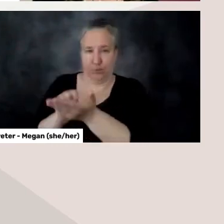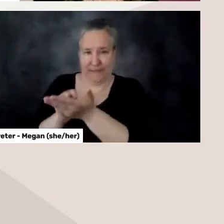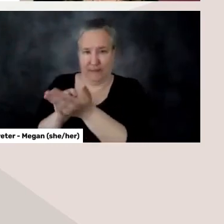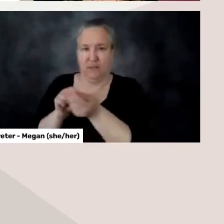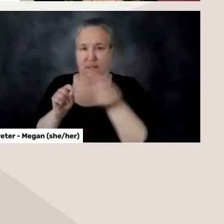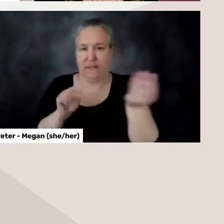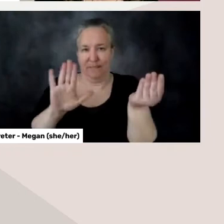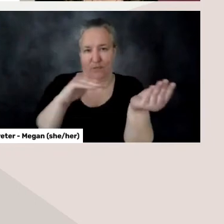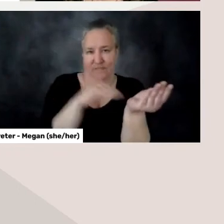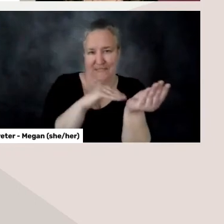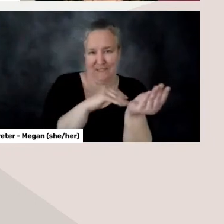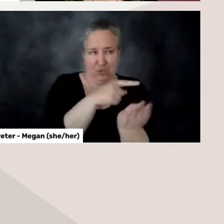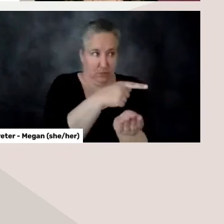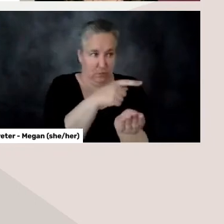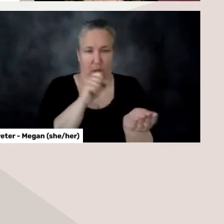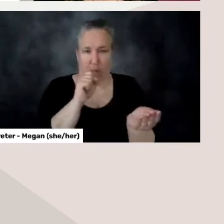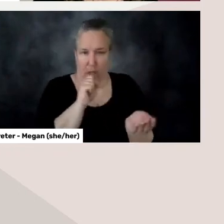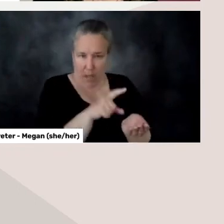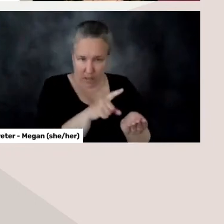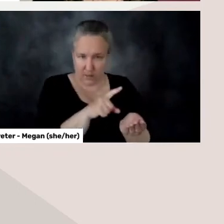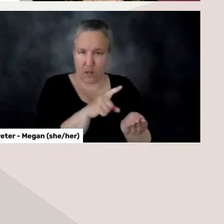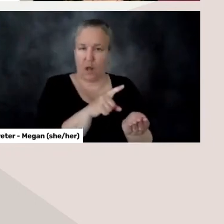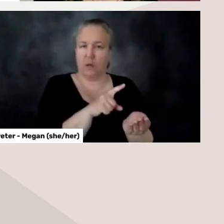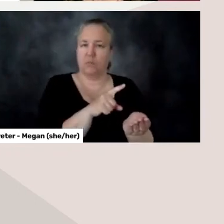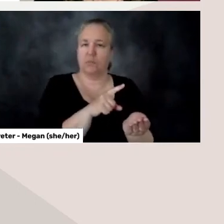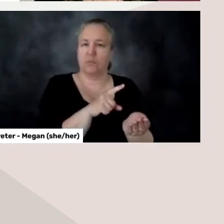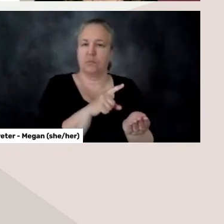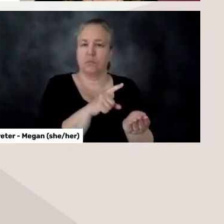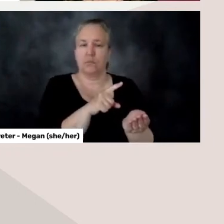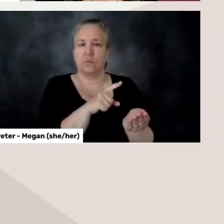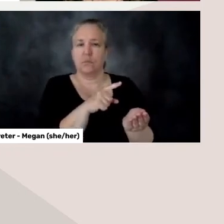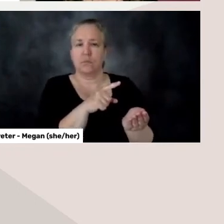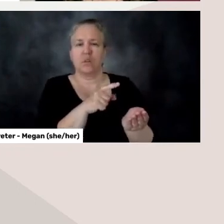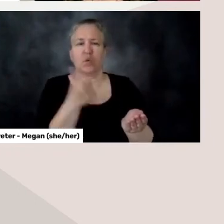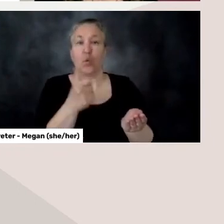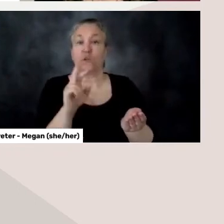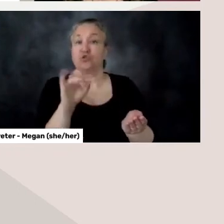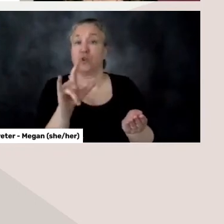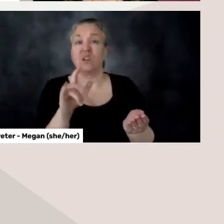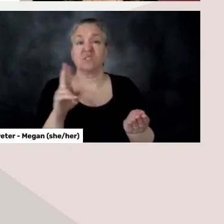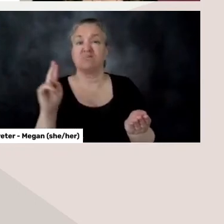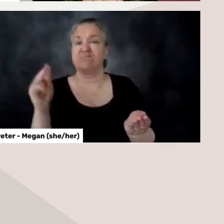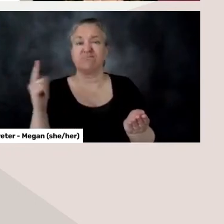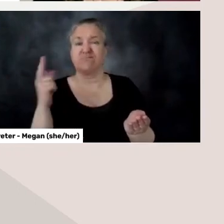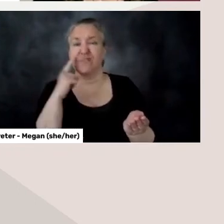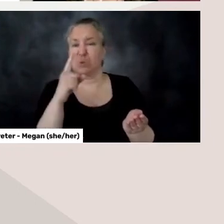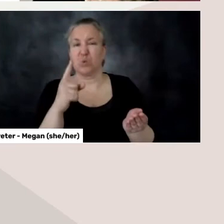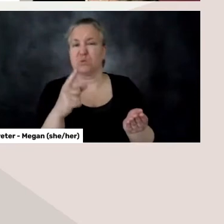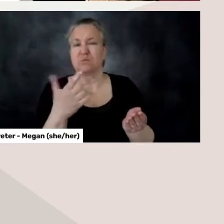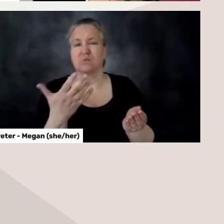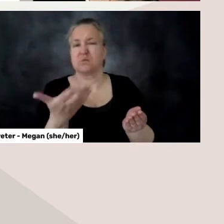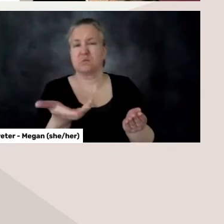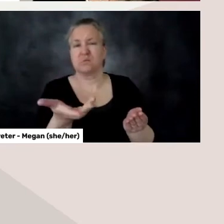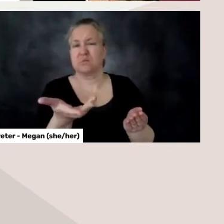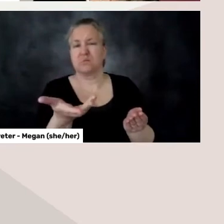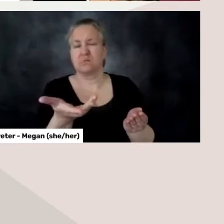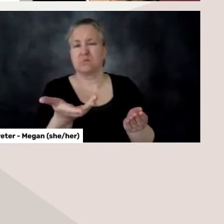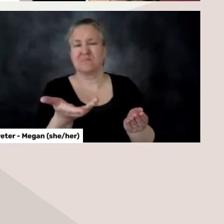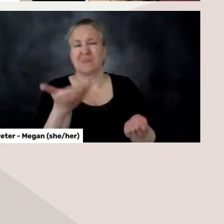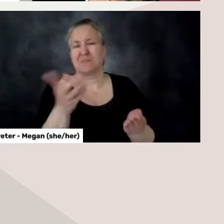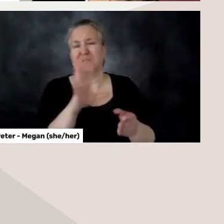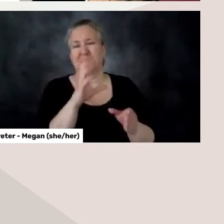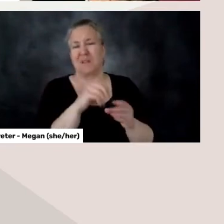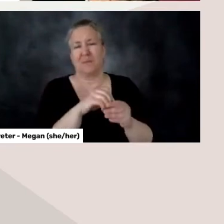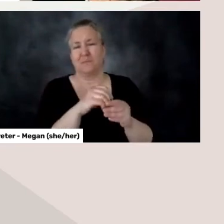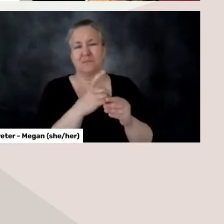physician and have them cross the trials that are irrelevant, that may have become part of that surge,